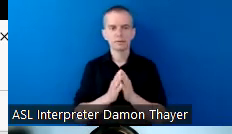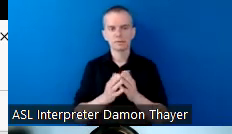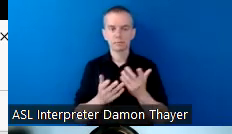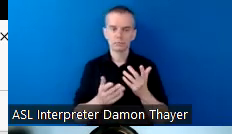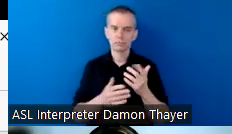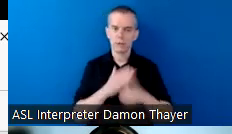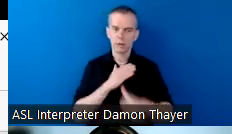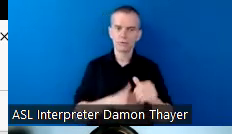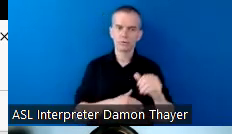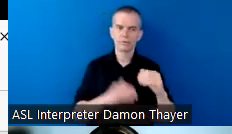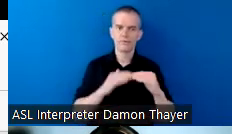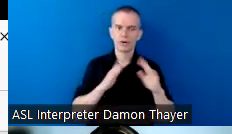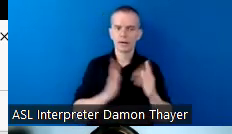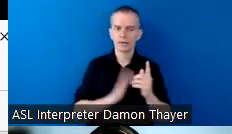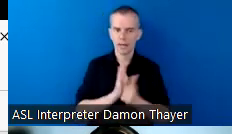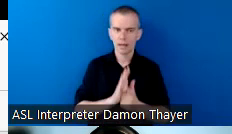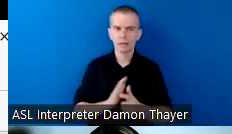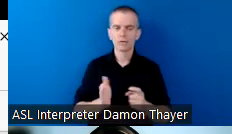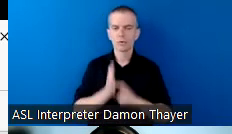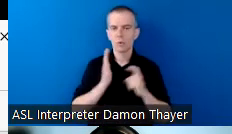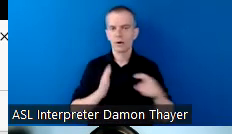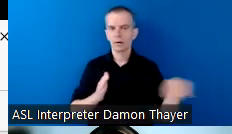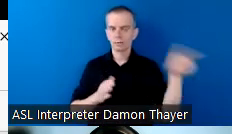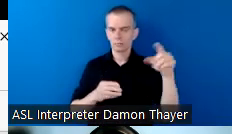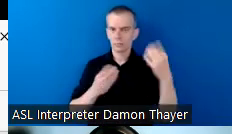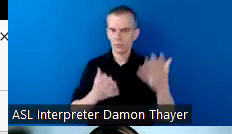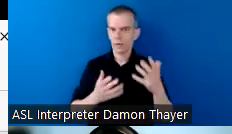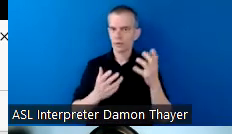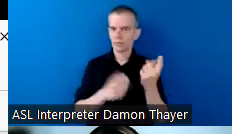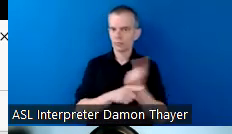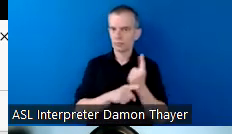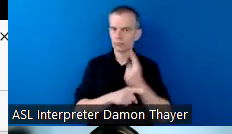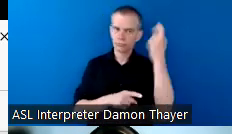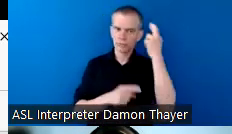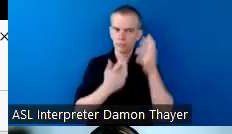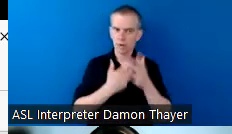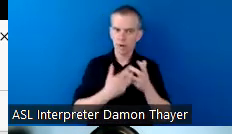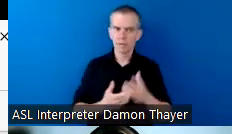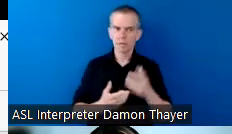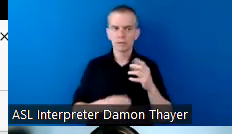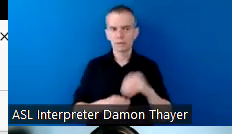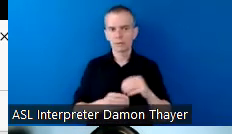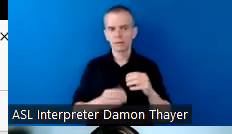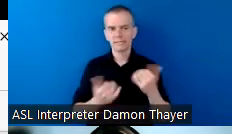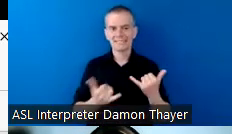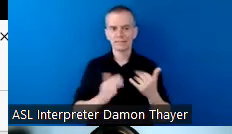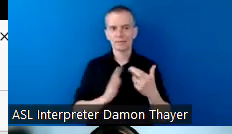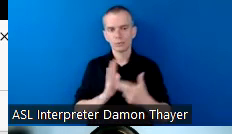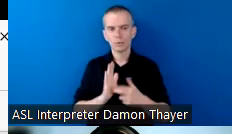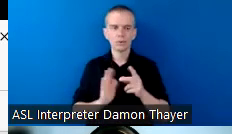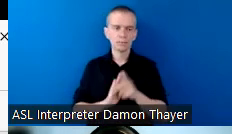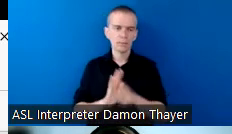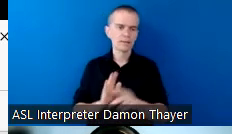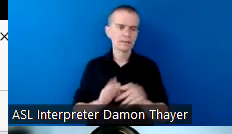Act, which requires housing providers to make reasonable accommodations in existing rules, policies, practices, or services if